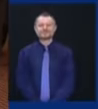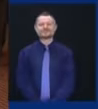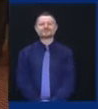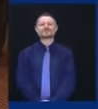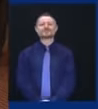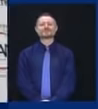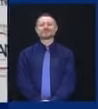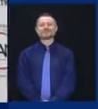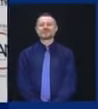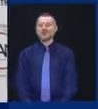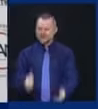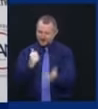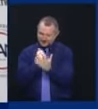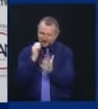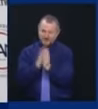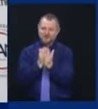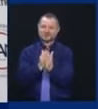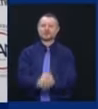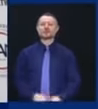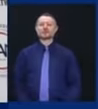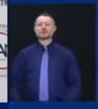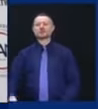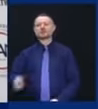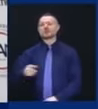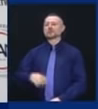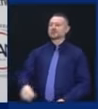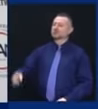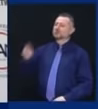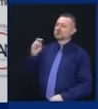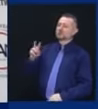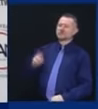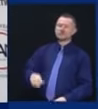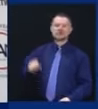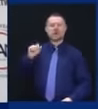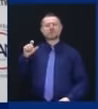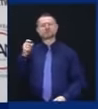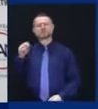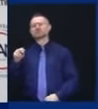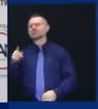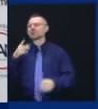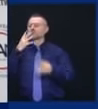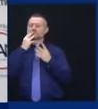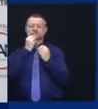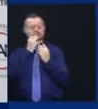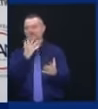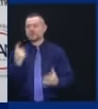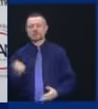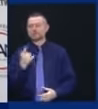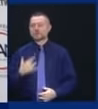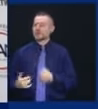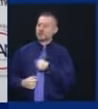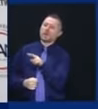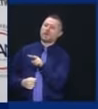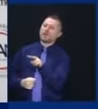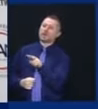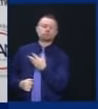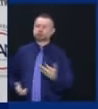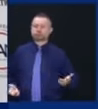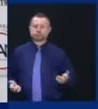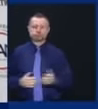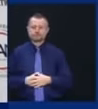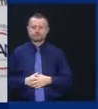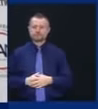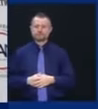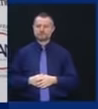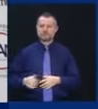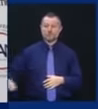Amen. Reverend Sharpton, as usual, beautifully said and correctly so. Thank you. I think everyone heard the